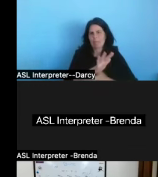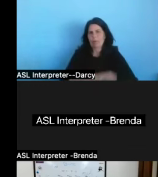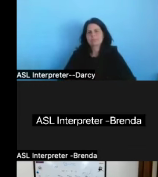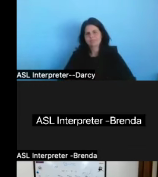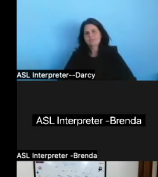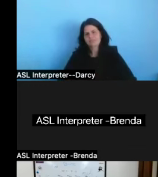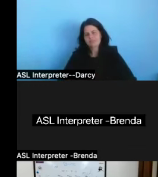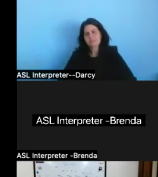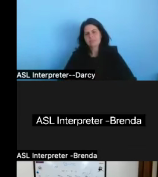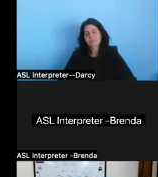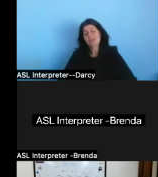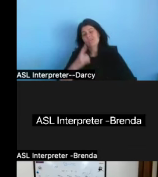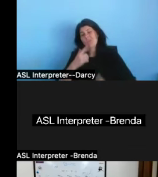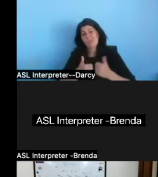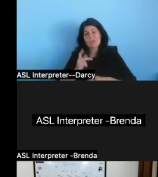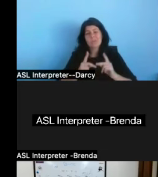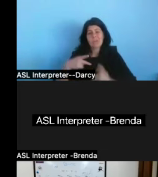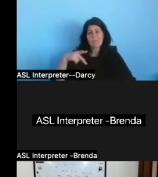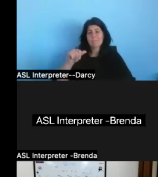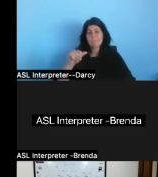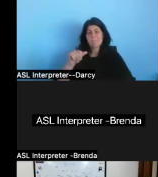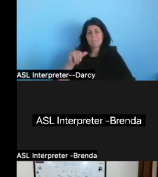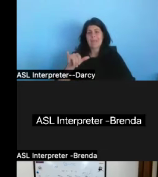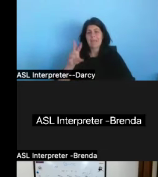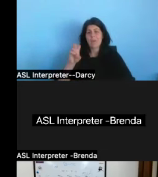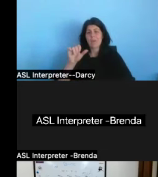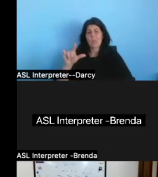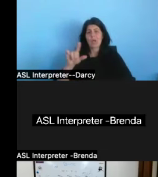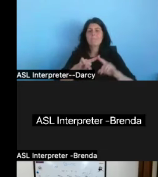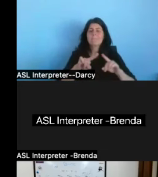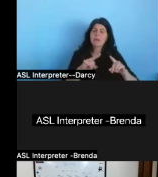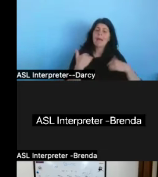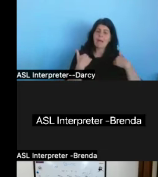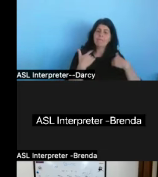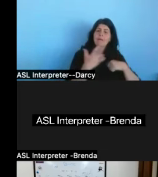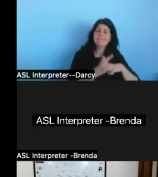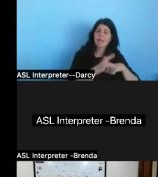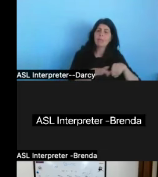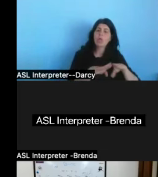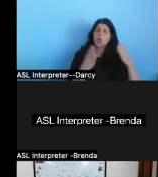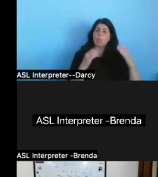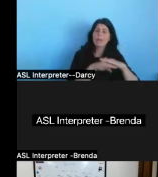be paywalled for most people, but there is an open access version through